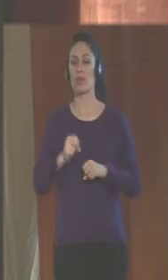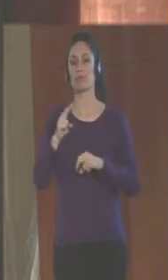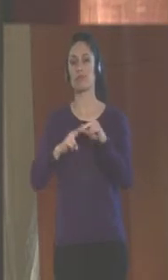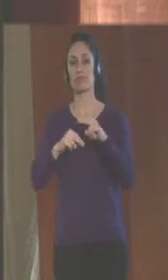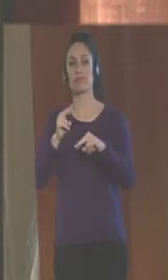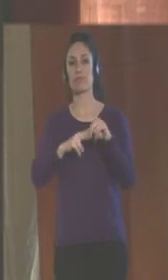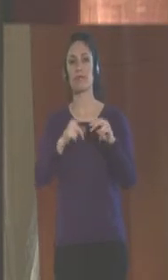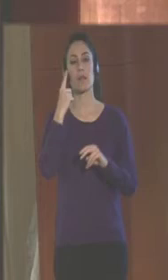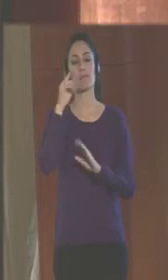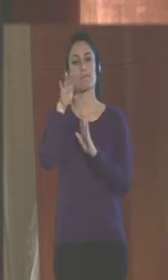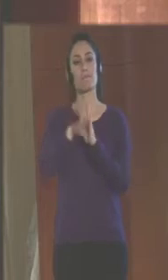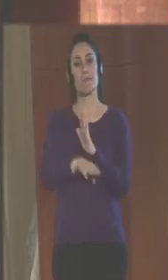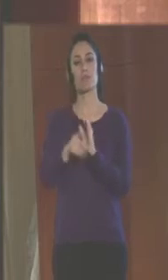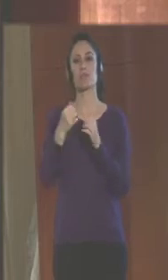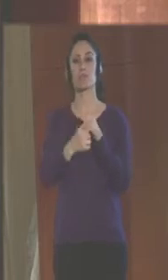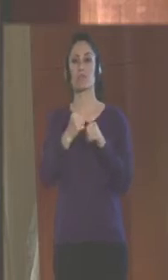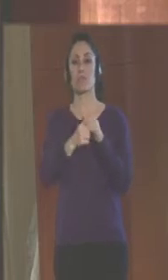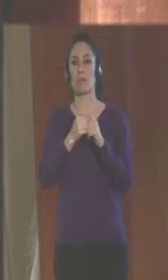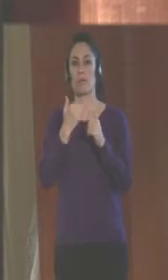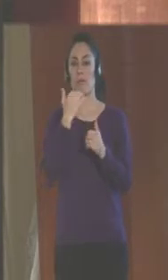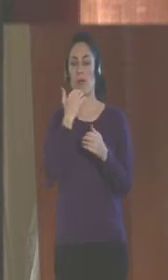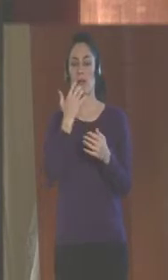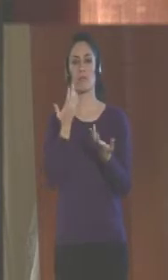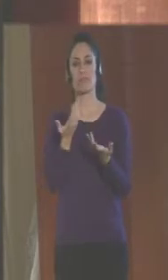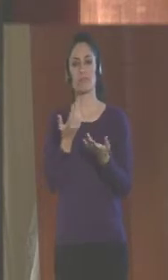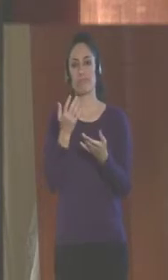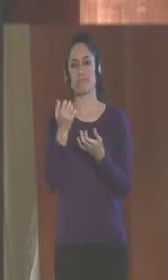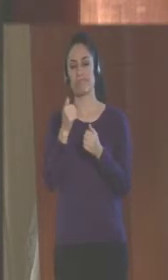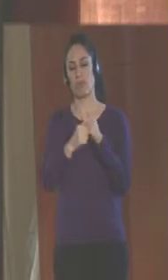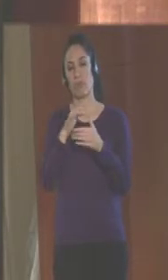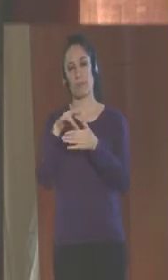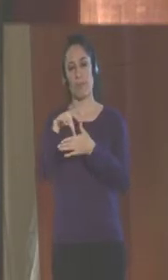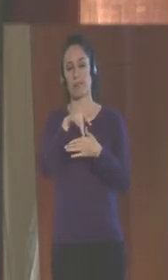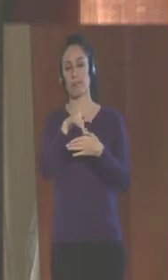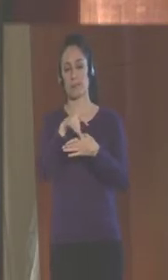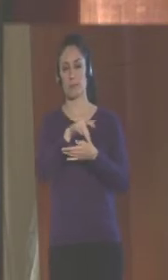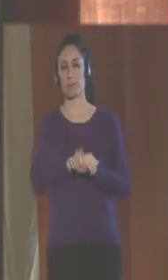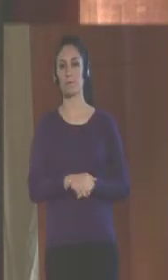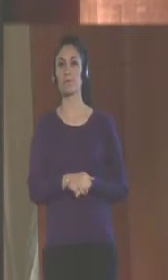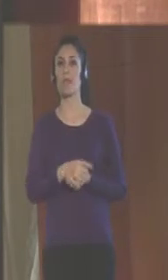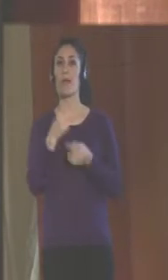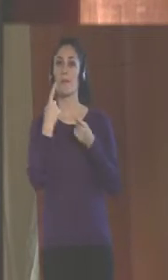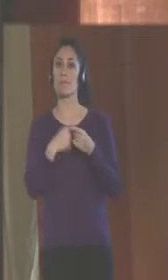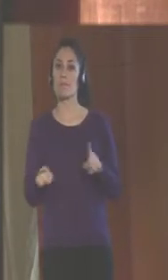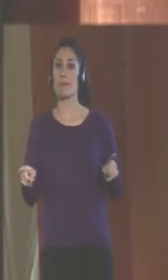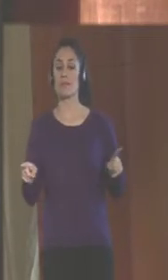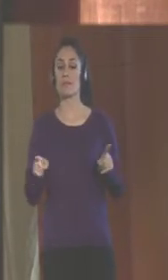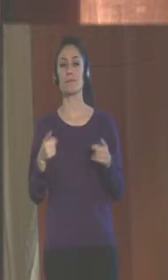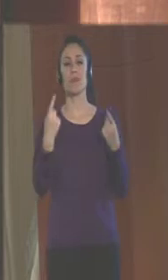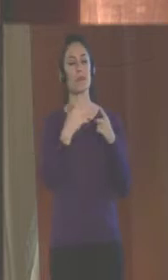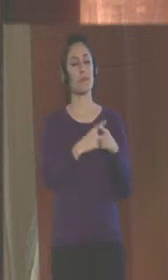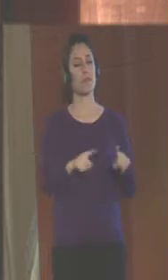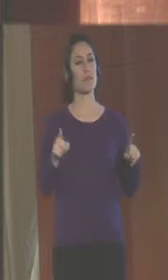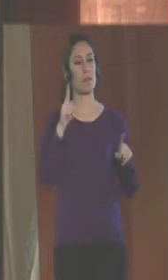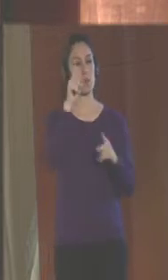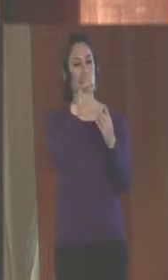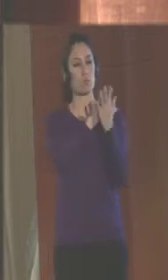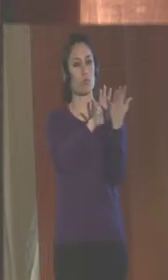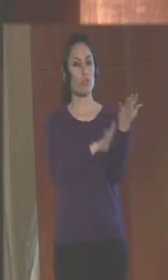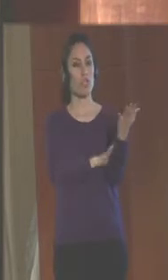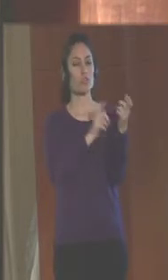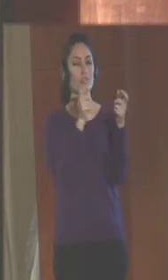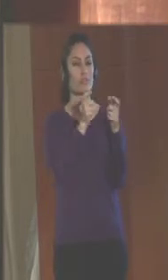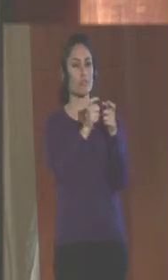There is a possibility to have works that will mitigate the impact, the disaster impact,